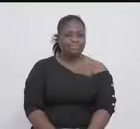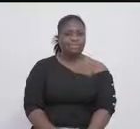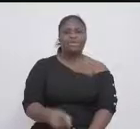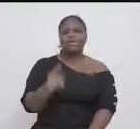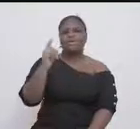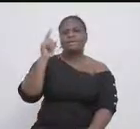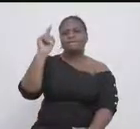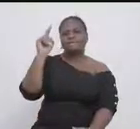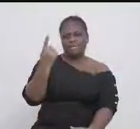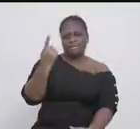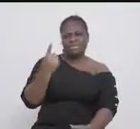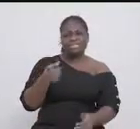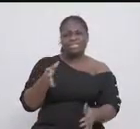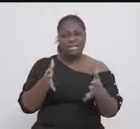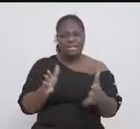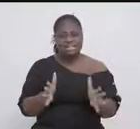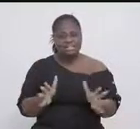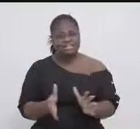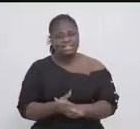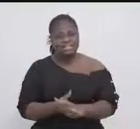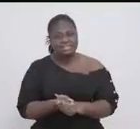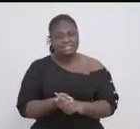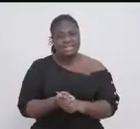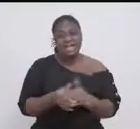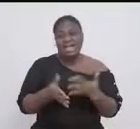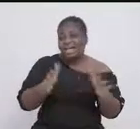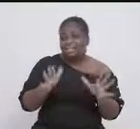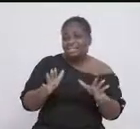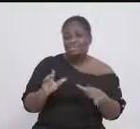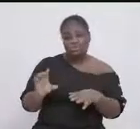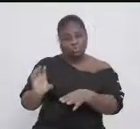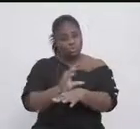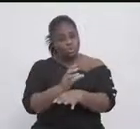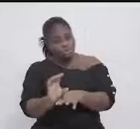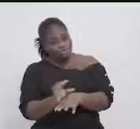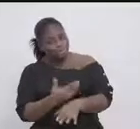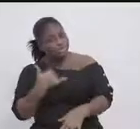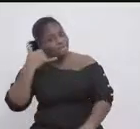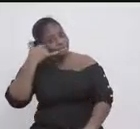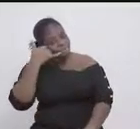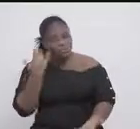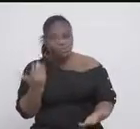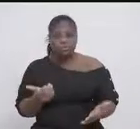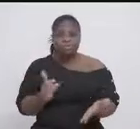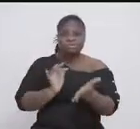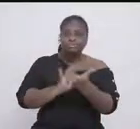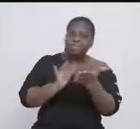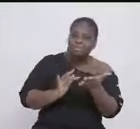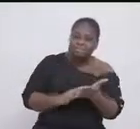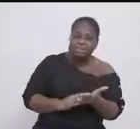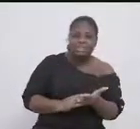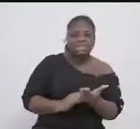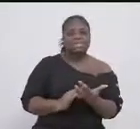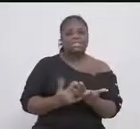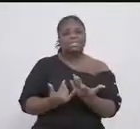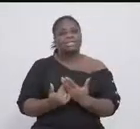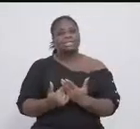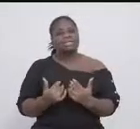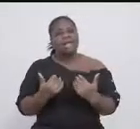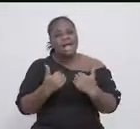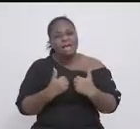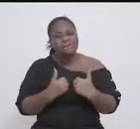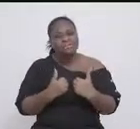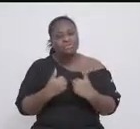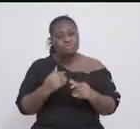access. And by access, I mean access to devices and access to the infrastructure to be able to have